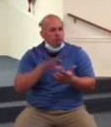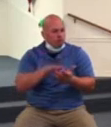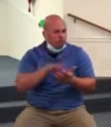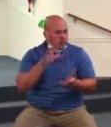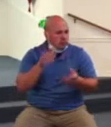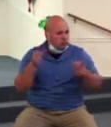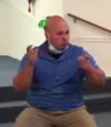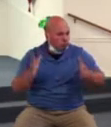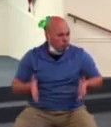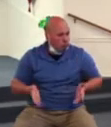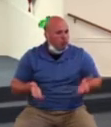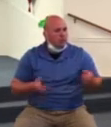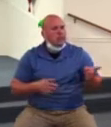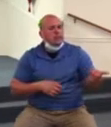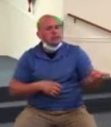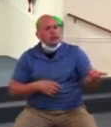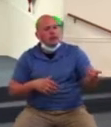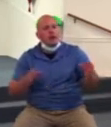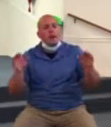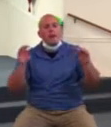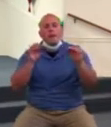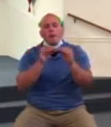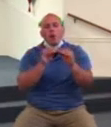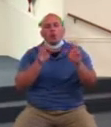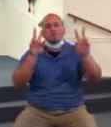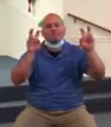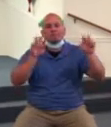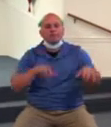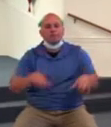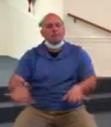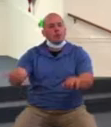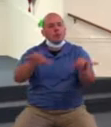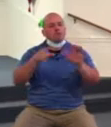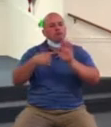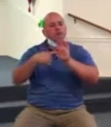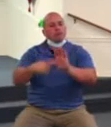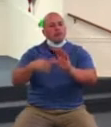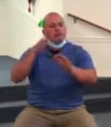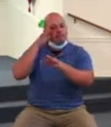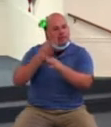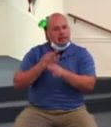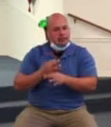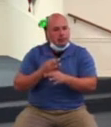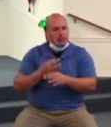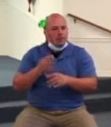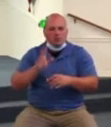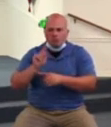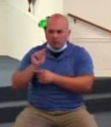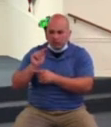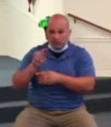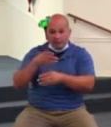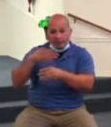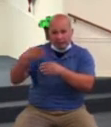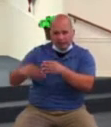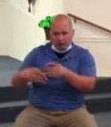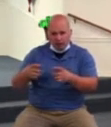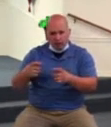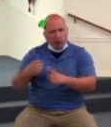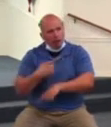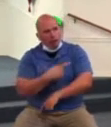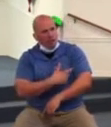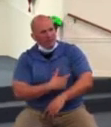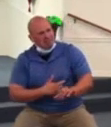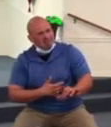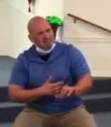This is a more typical demonstration of faith, but then it doesn't end so well. The rich ruler shows